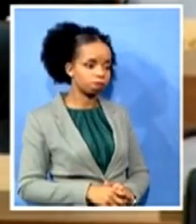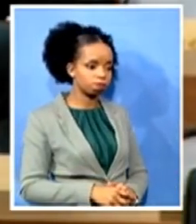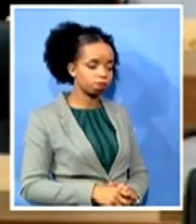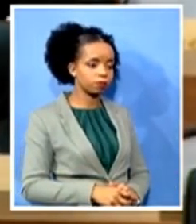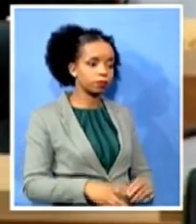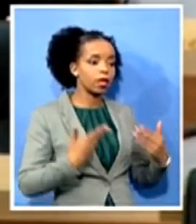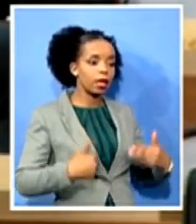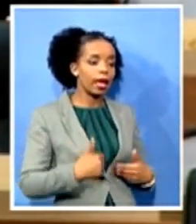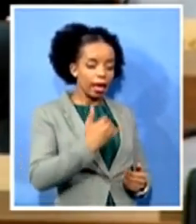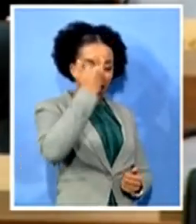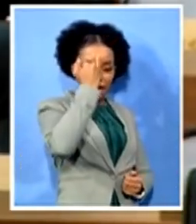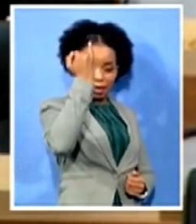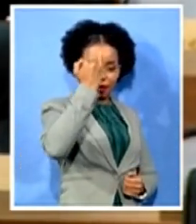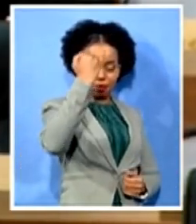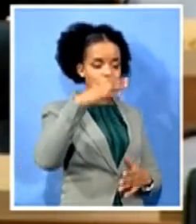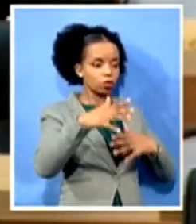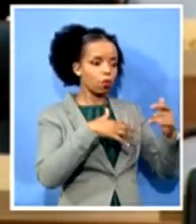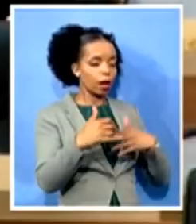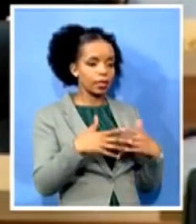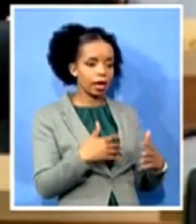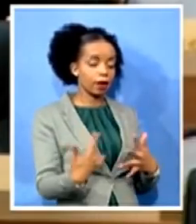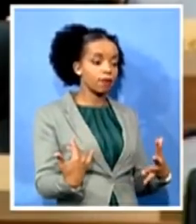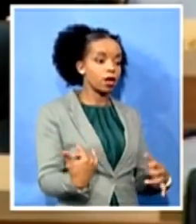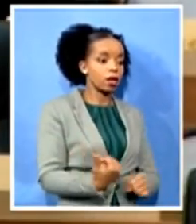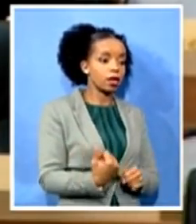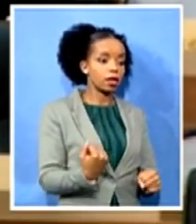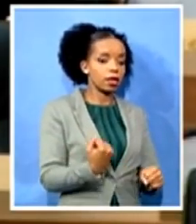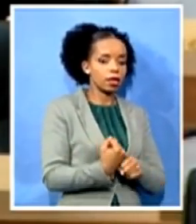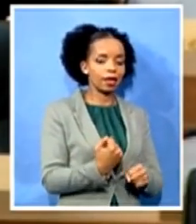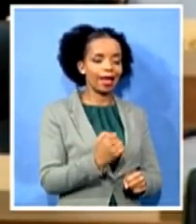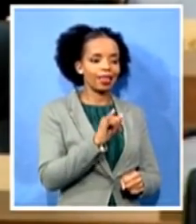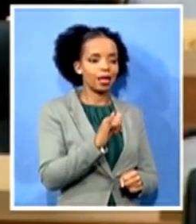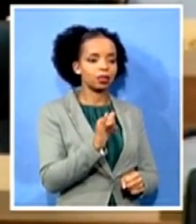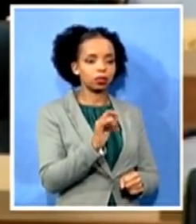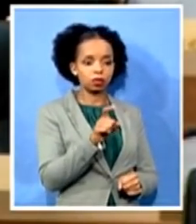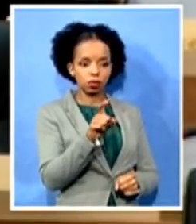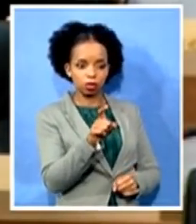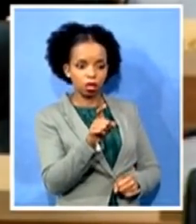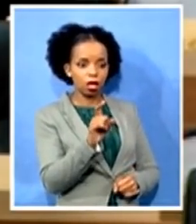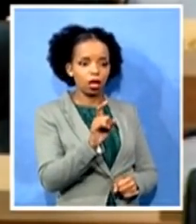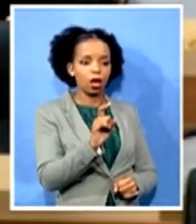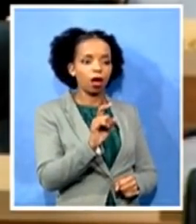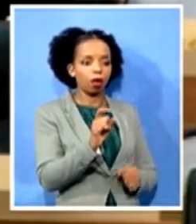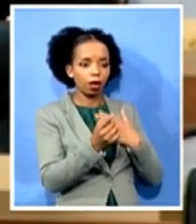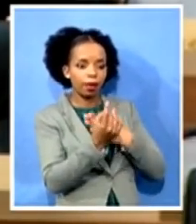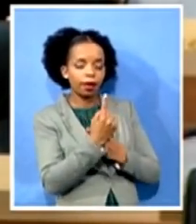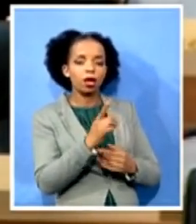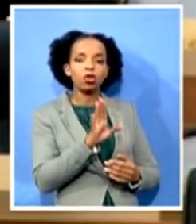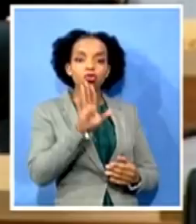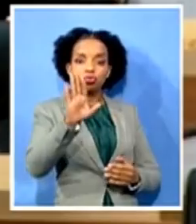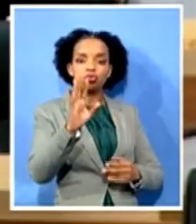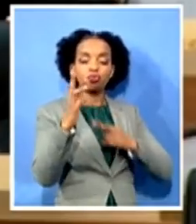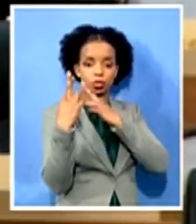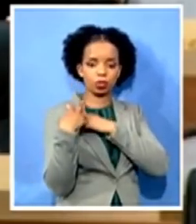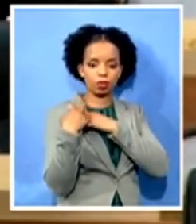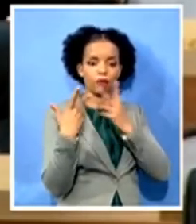tasks lay, that as MEC you would be accountable for the lawful expenditure of that money, let alone the